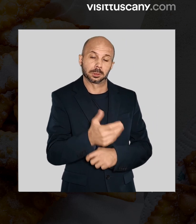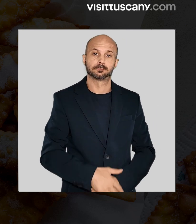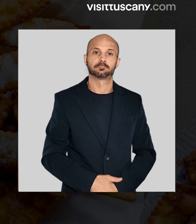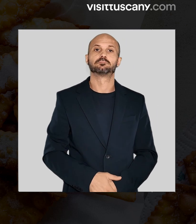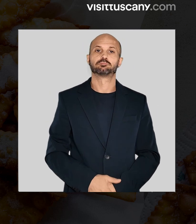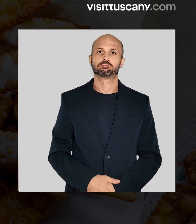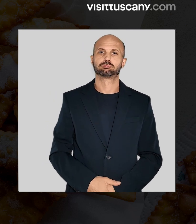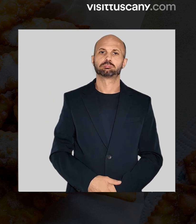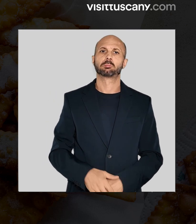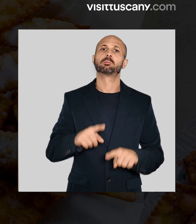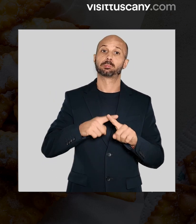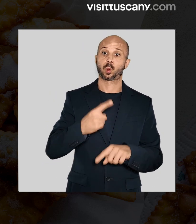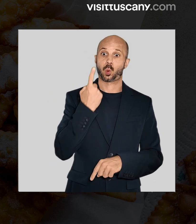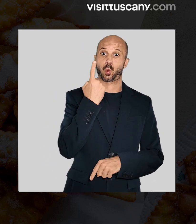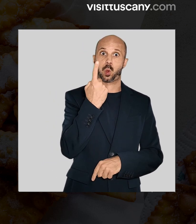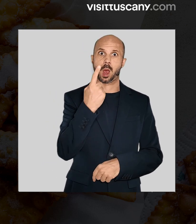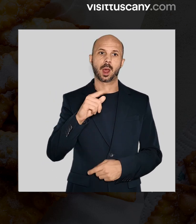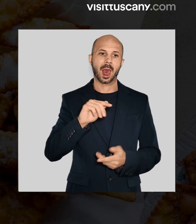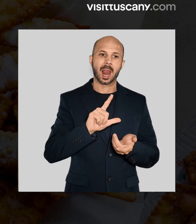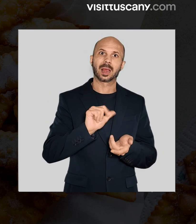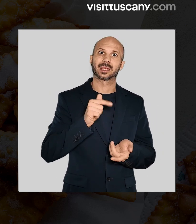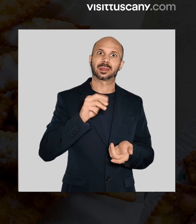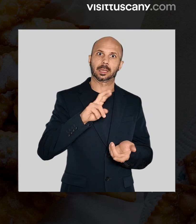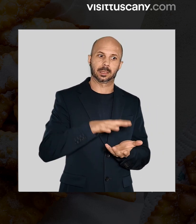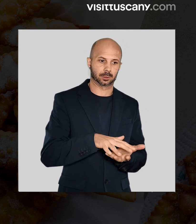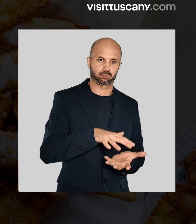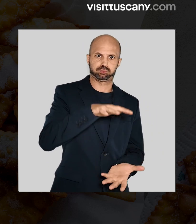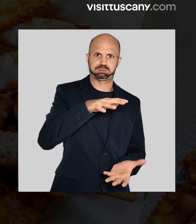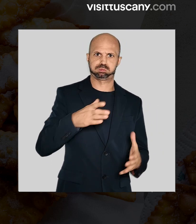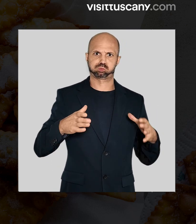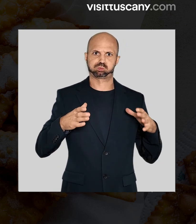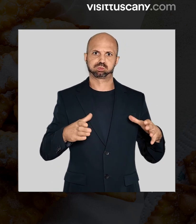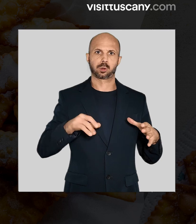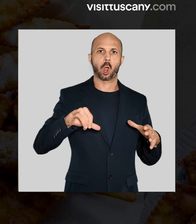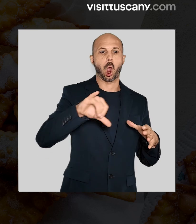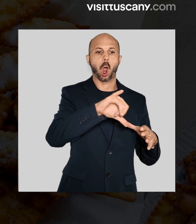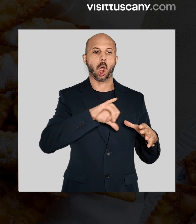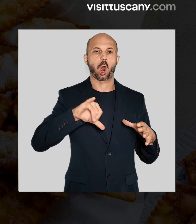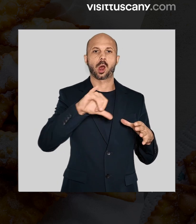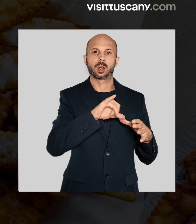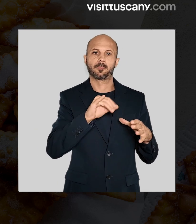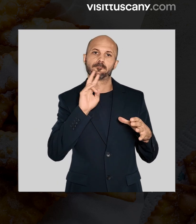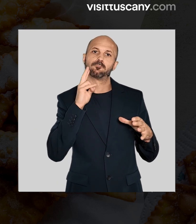2 tablespoons of bean santo or vodka grappa brandy,